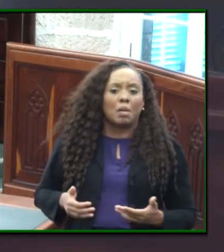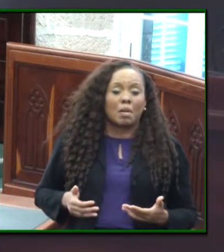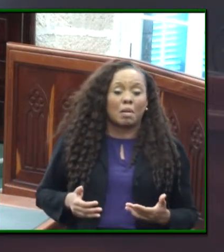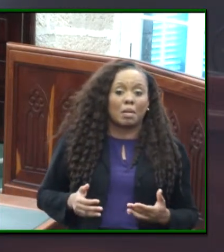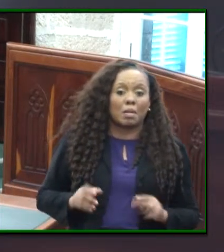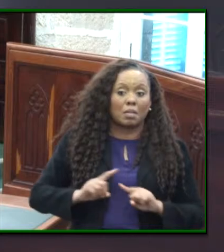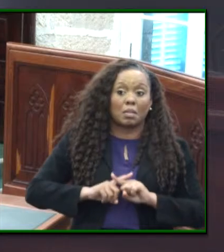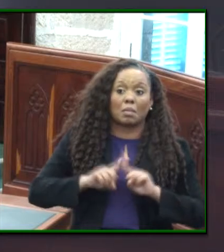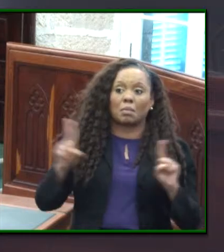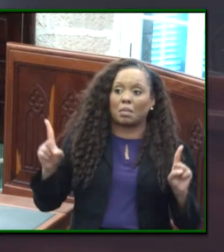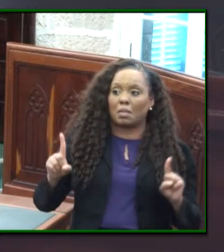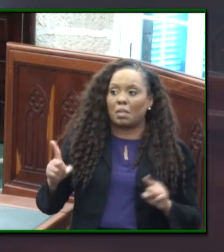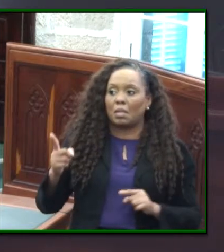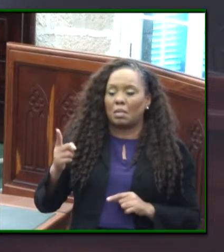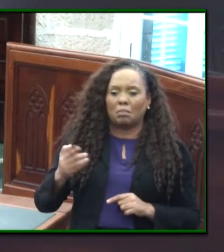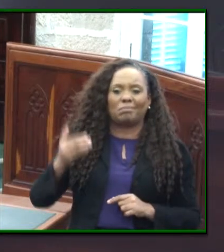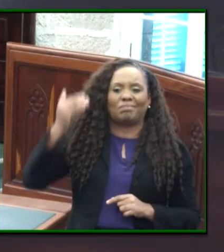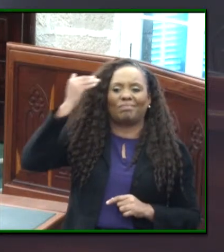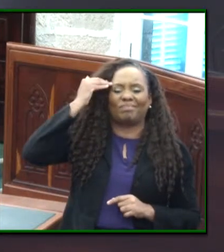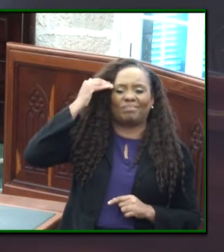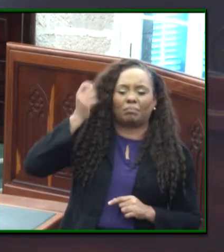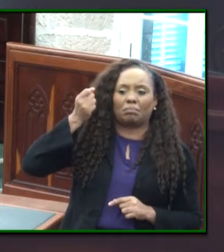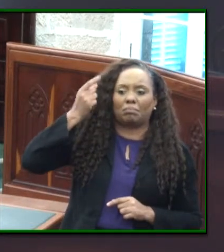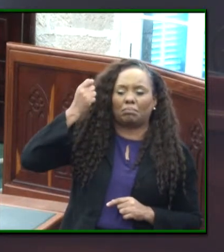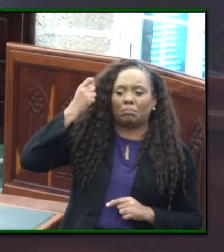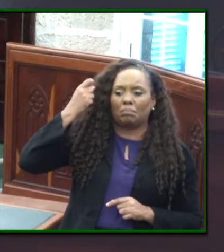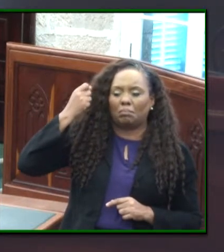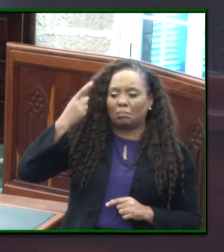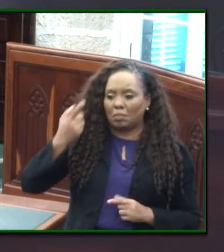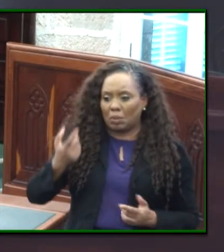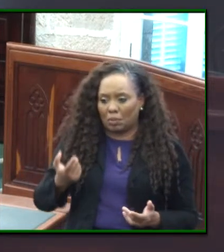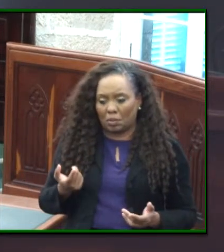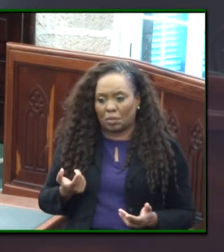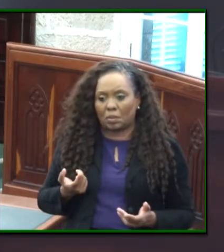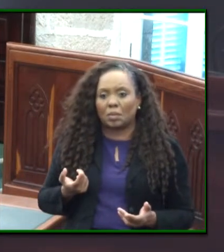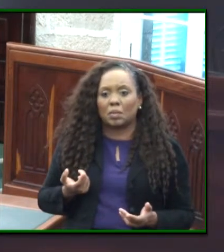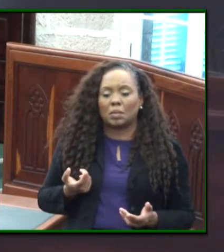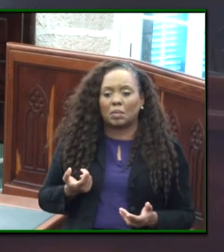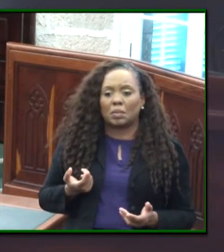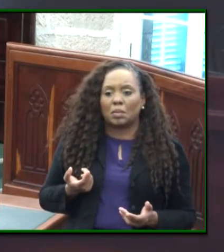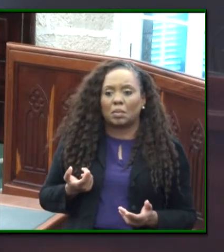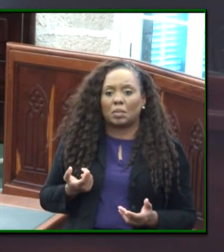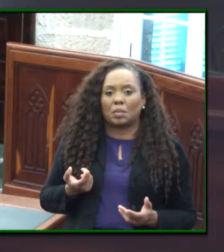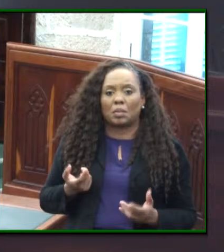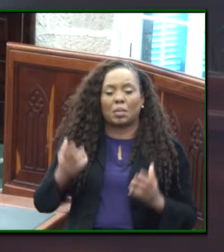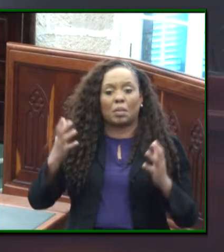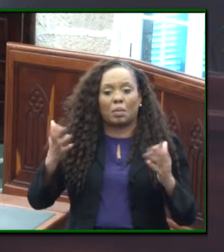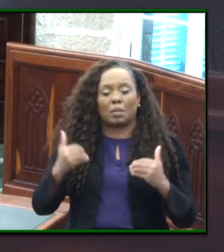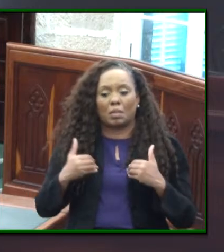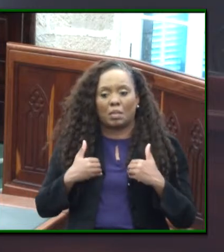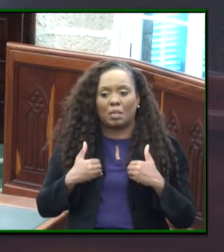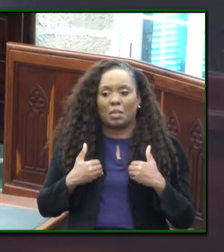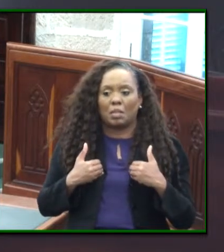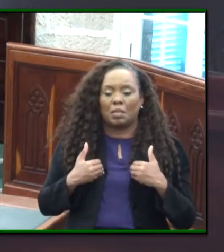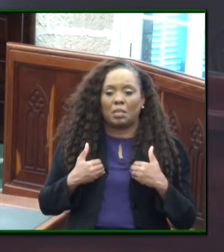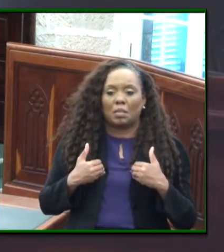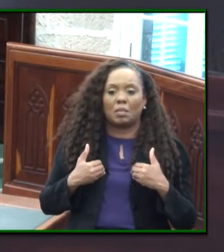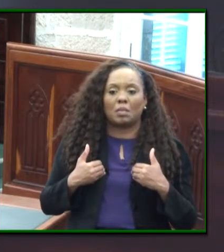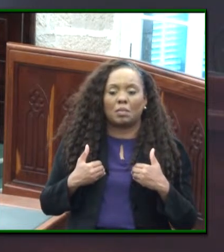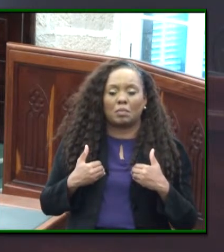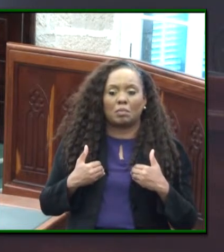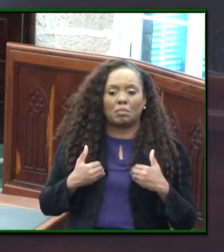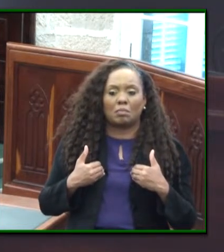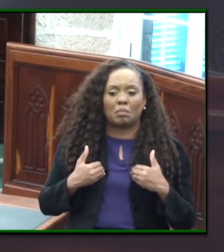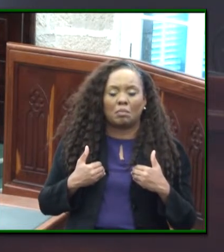we are fully conscious of the need to have proper functioning officers on board where we